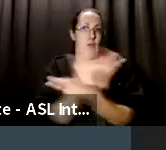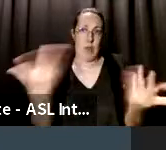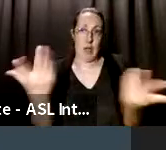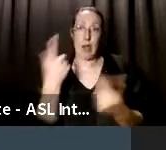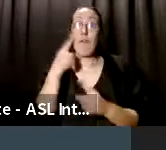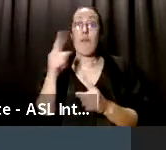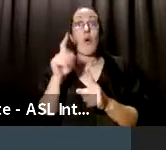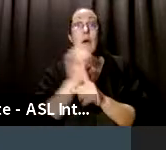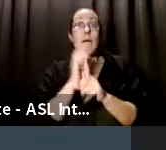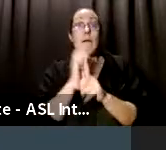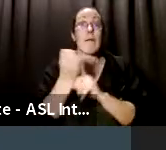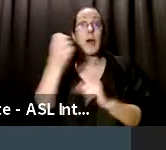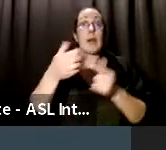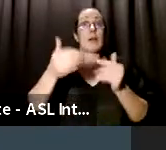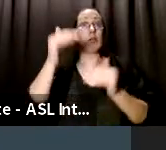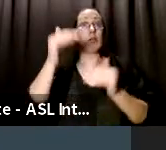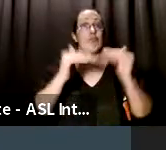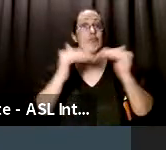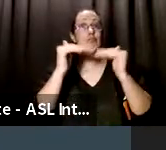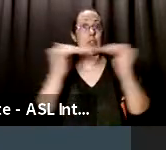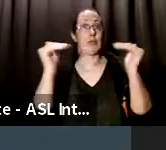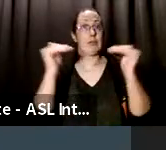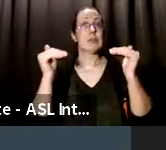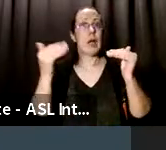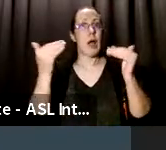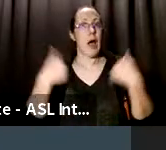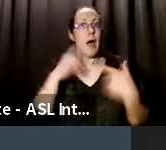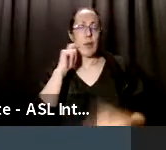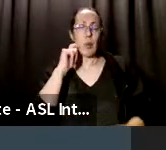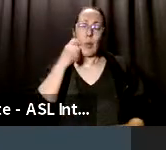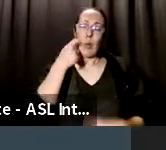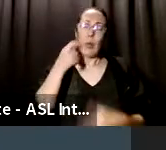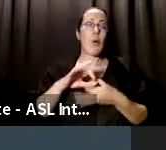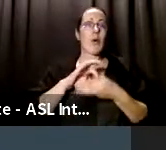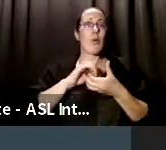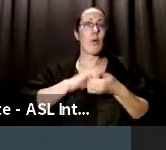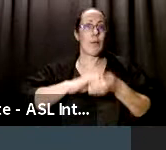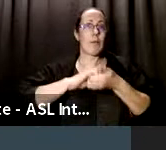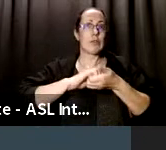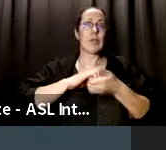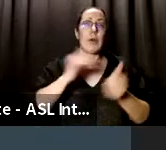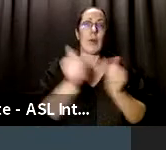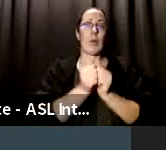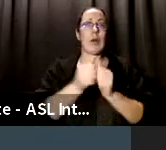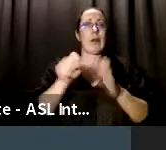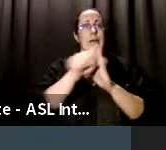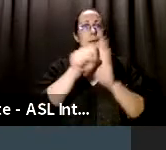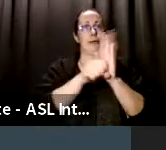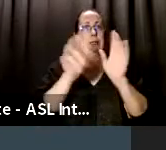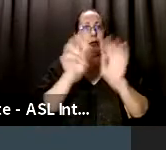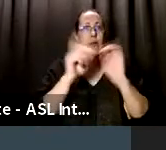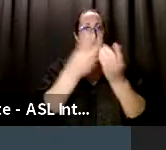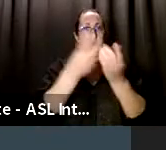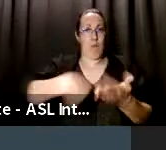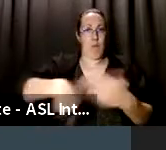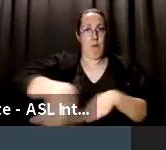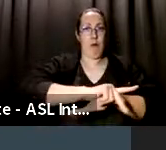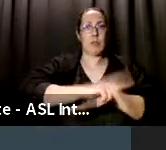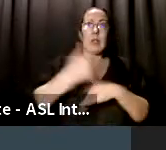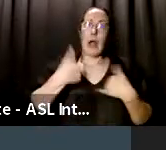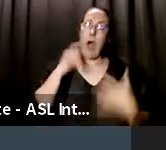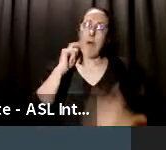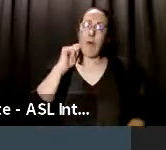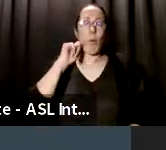able to foster this cool relationship with folks from the State Department of Parks, and they have a really, really cool